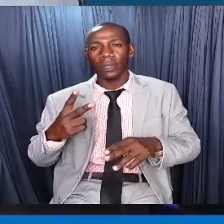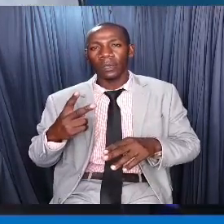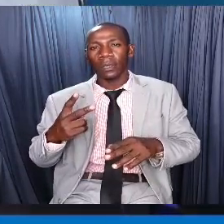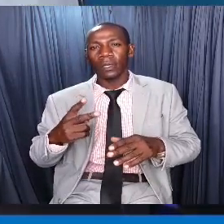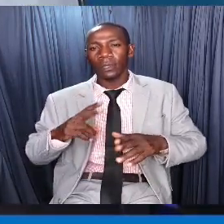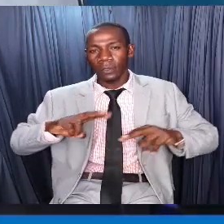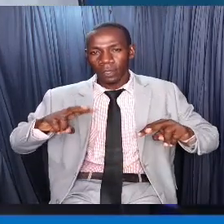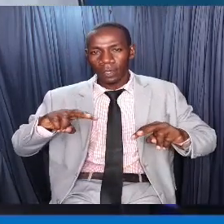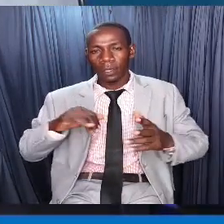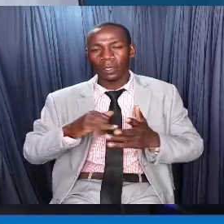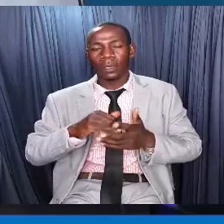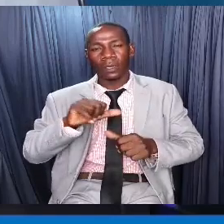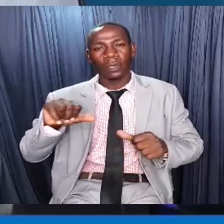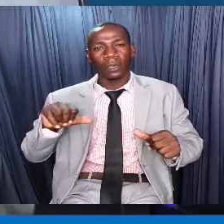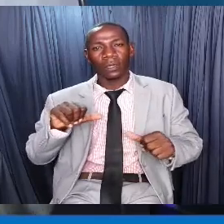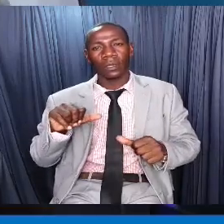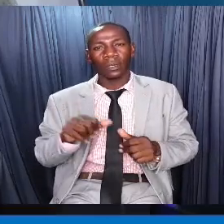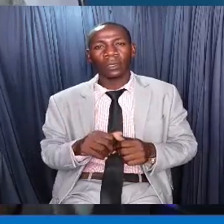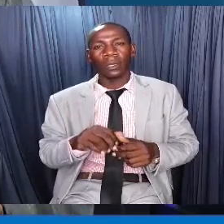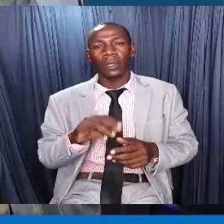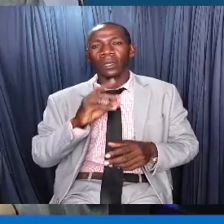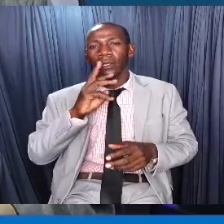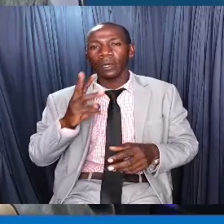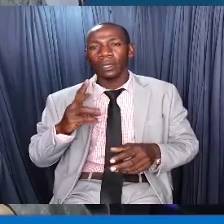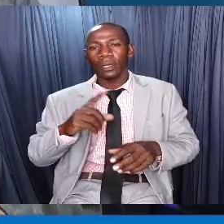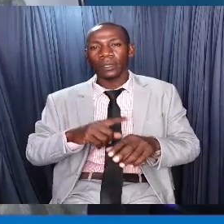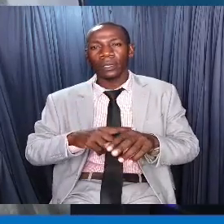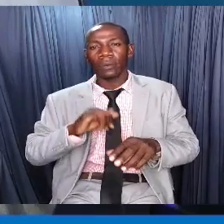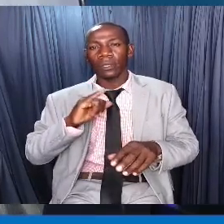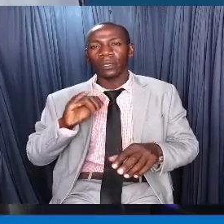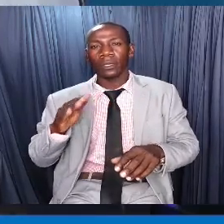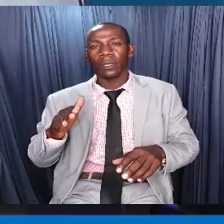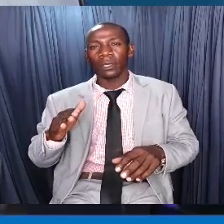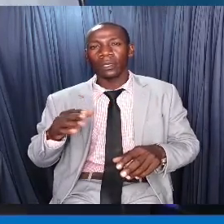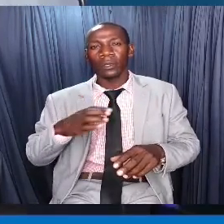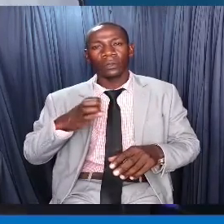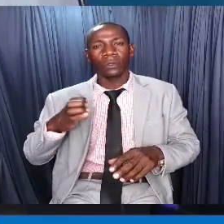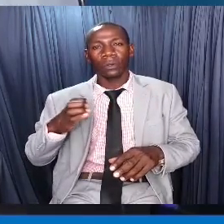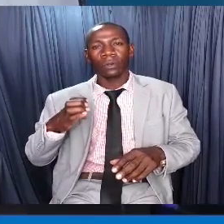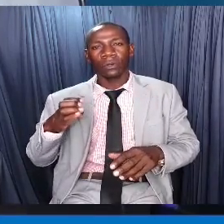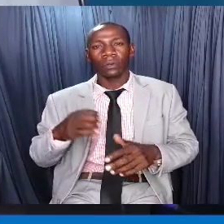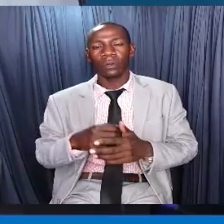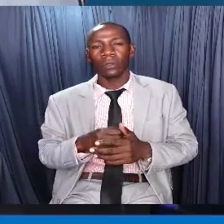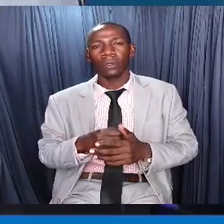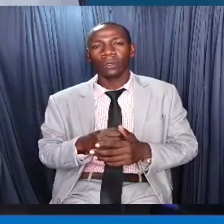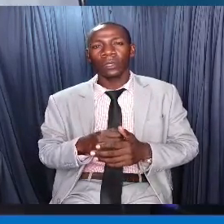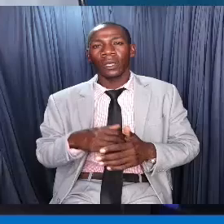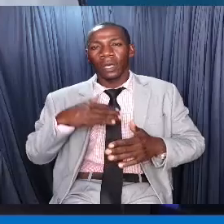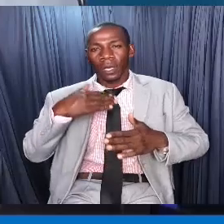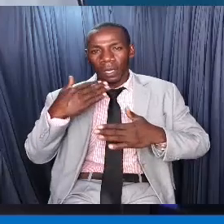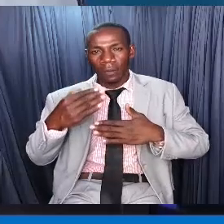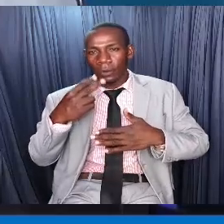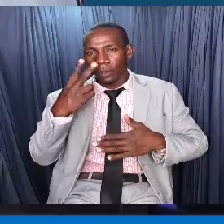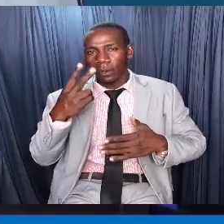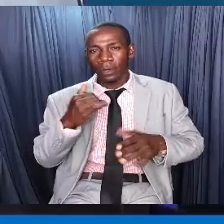Ya kutafuta. To seek around. Na ya tatu pia iko. And the third chance is there too. Ya kubisha. To knock. Akisha kuona kile